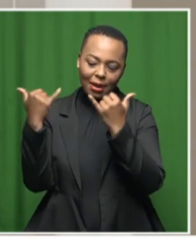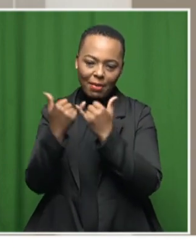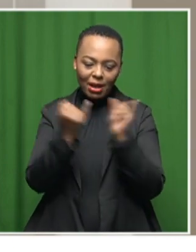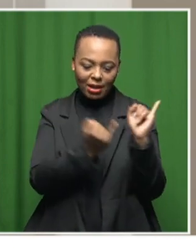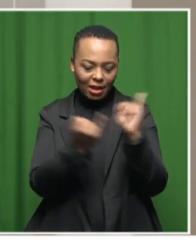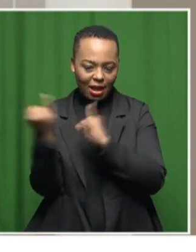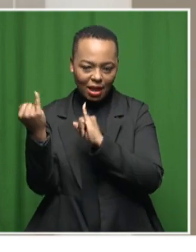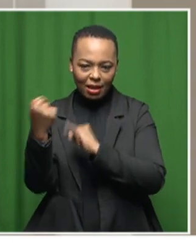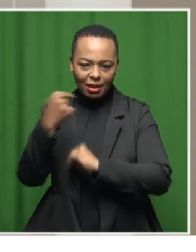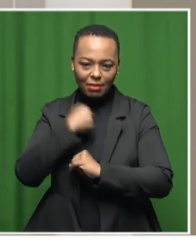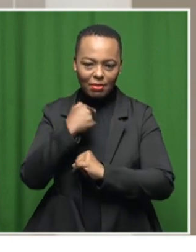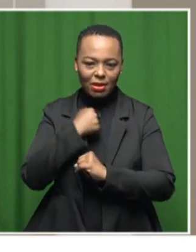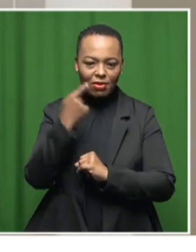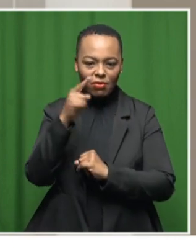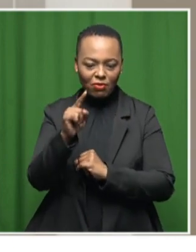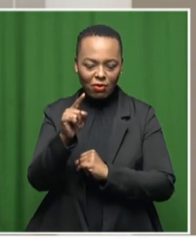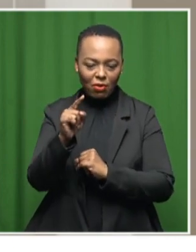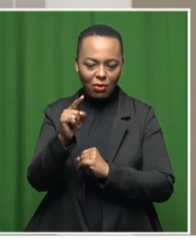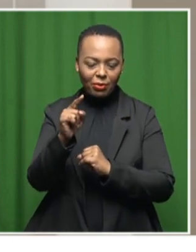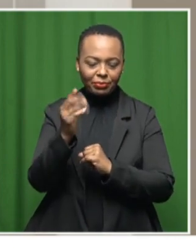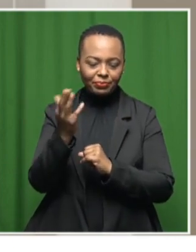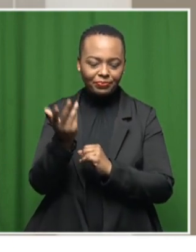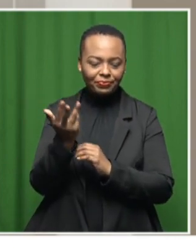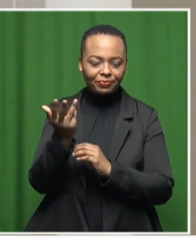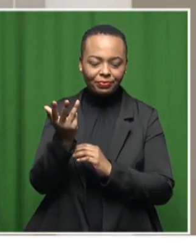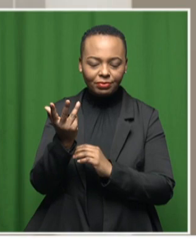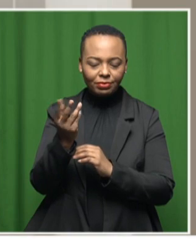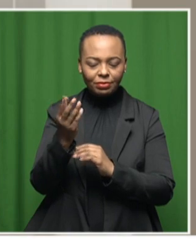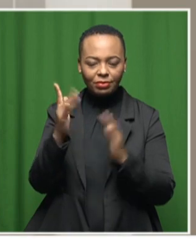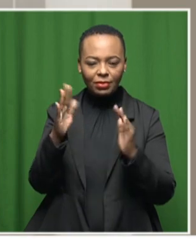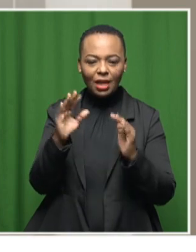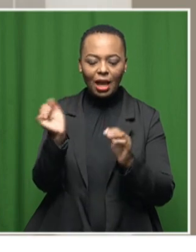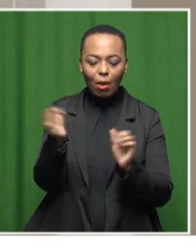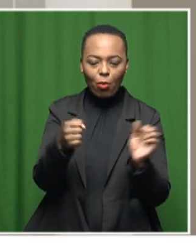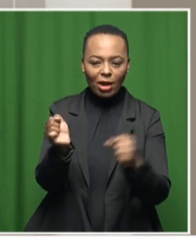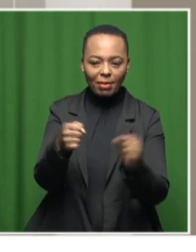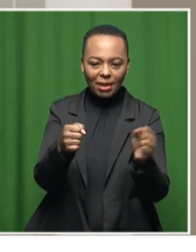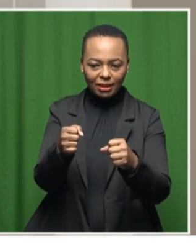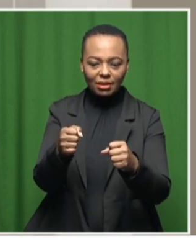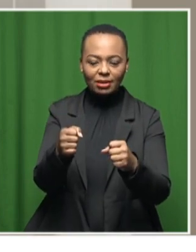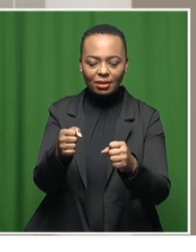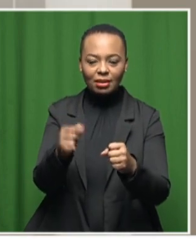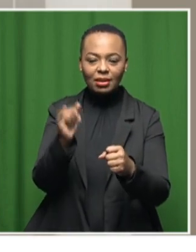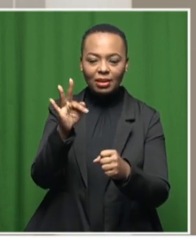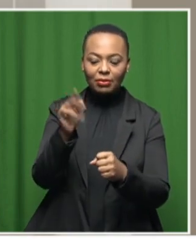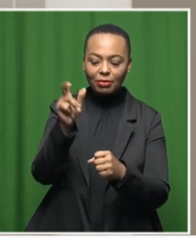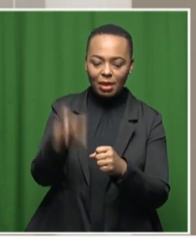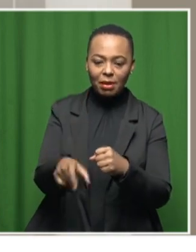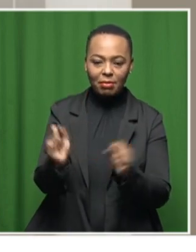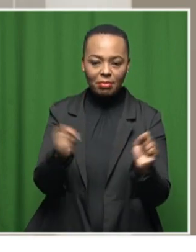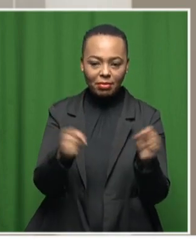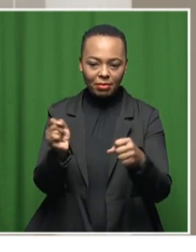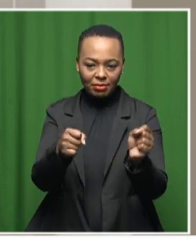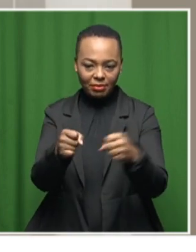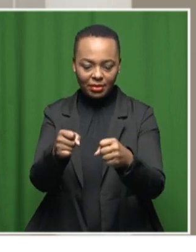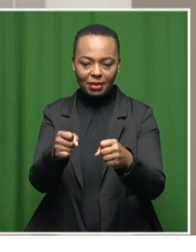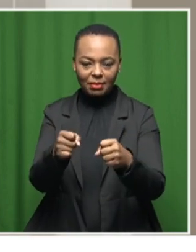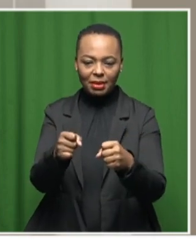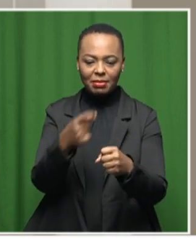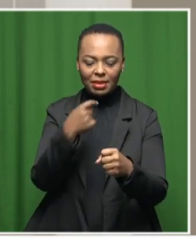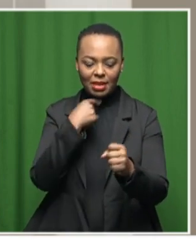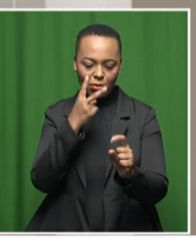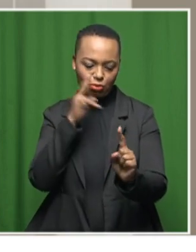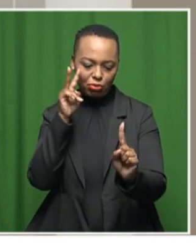the high-end appointments, and when they do hire me, all I look for the tells.